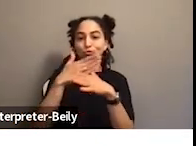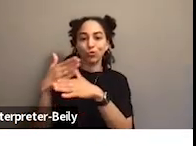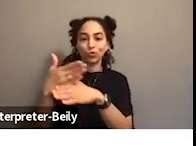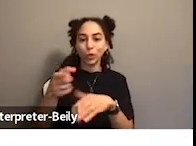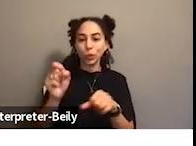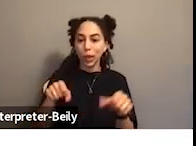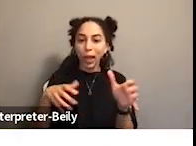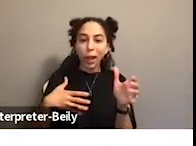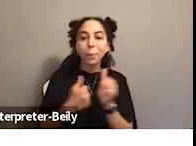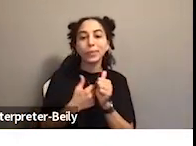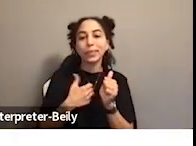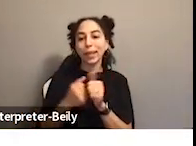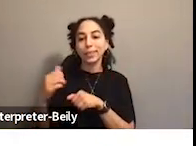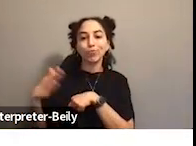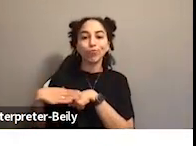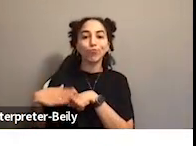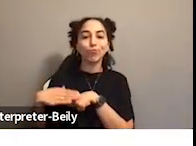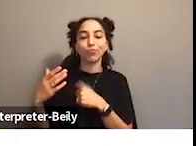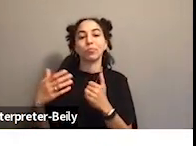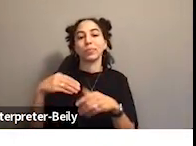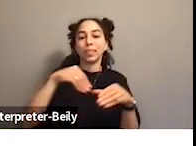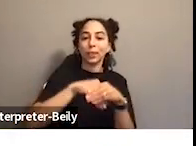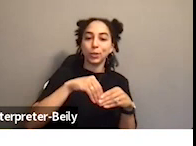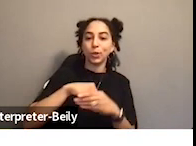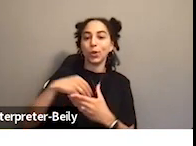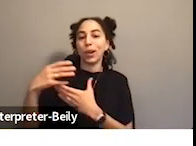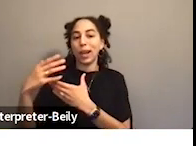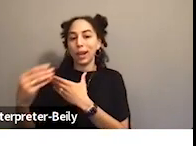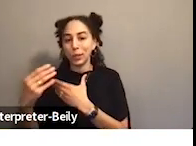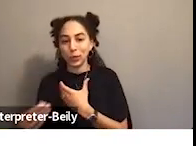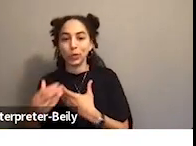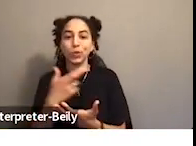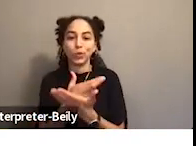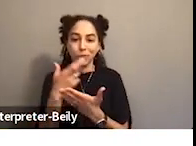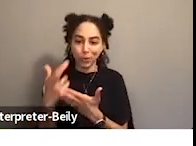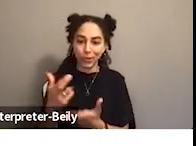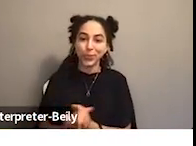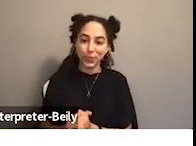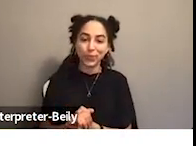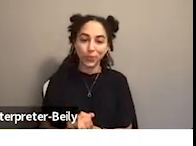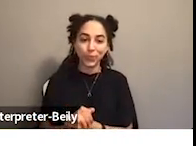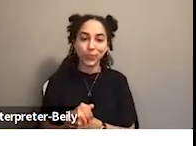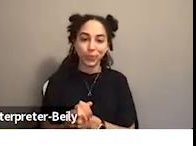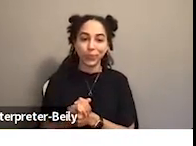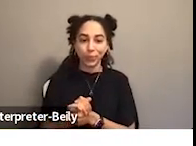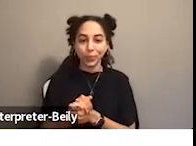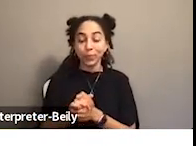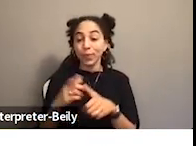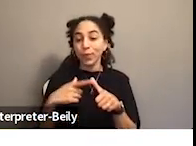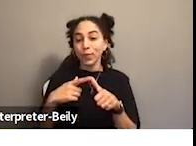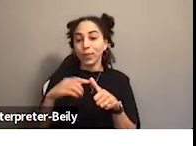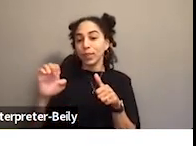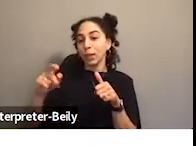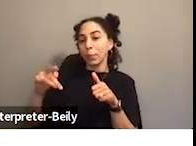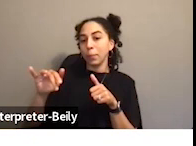updates, about internal and external resources that are helpful for folks. The first episode